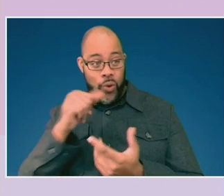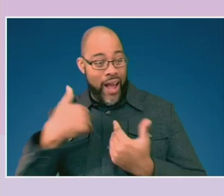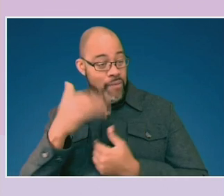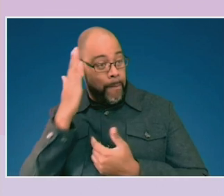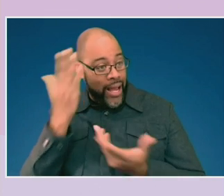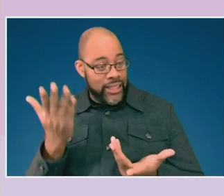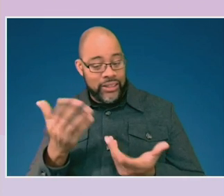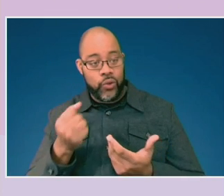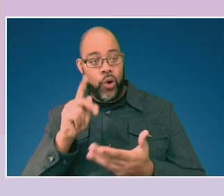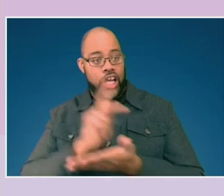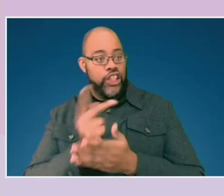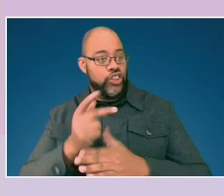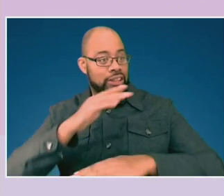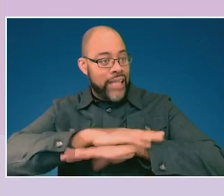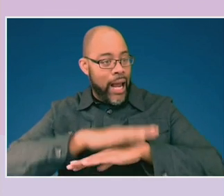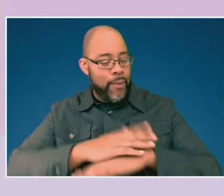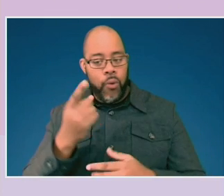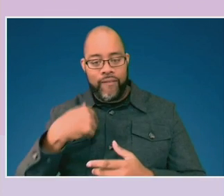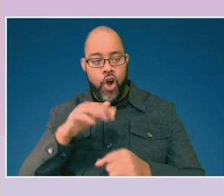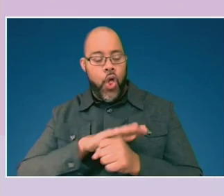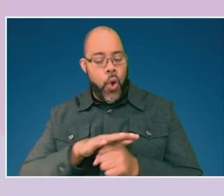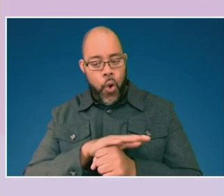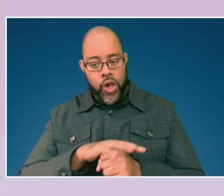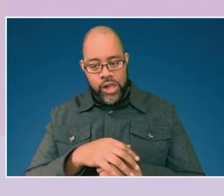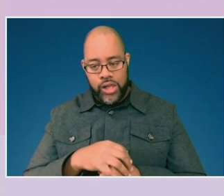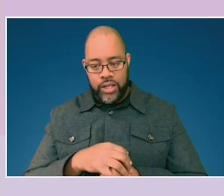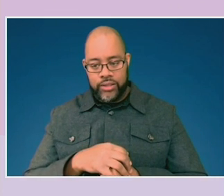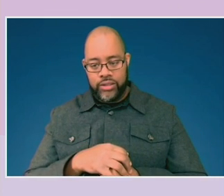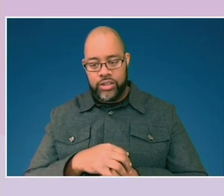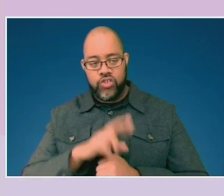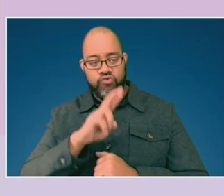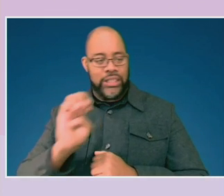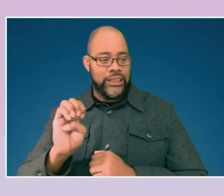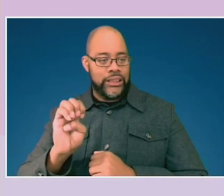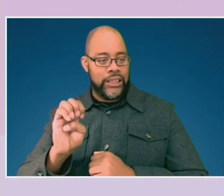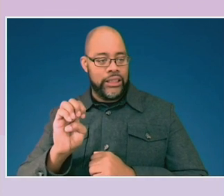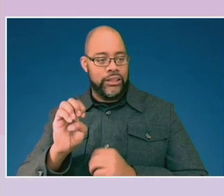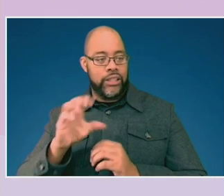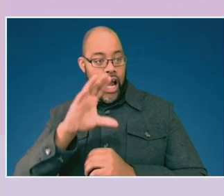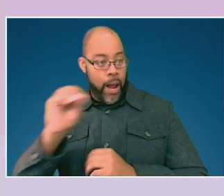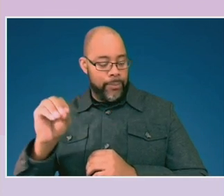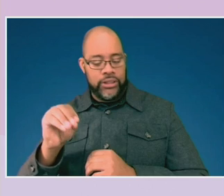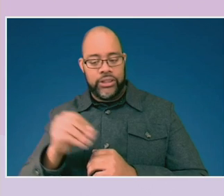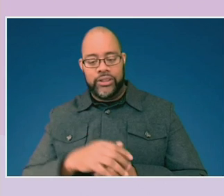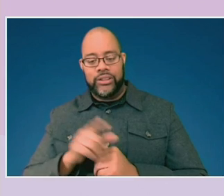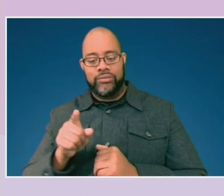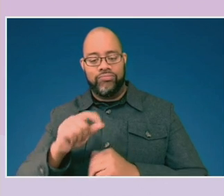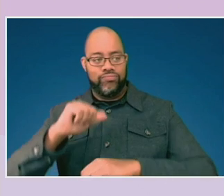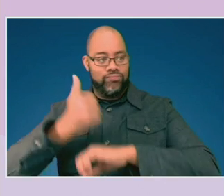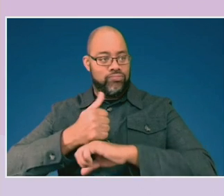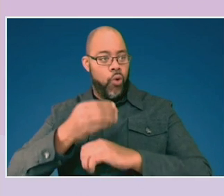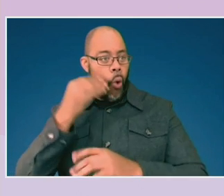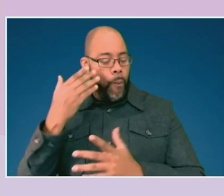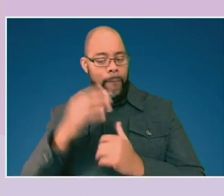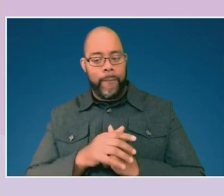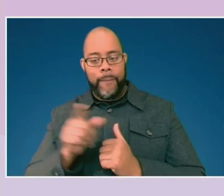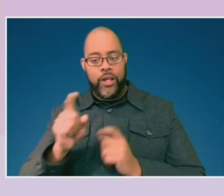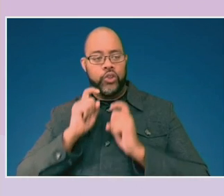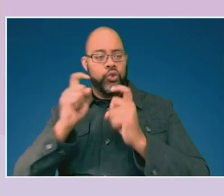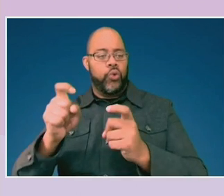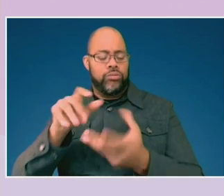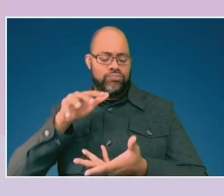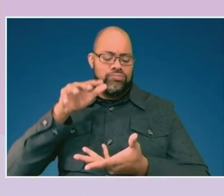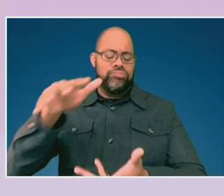kitchen table. One of our local real estate companies that was, you know, staging homes, they donate a whole bunch